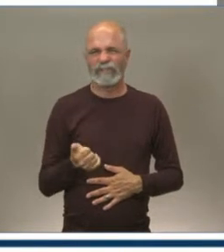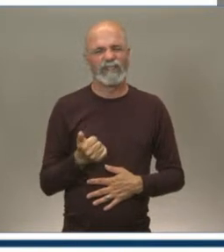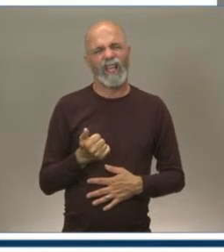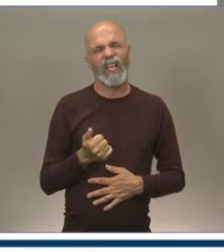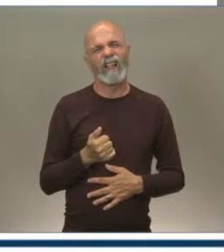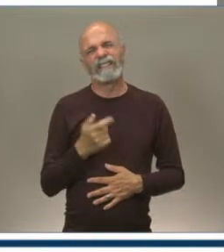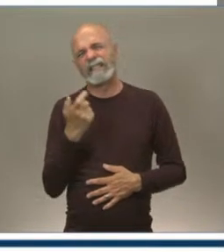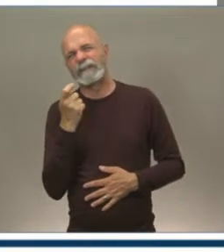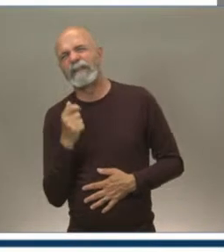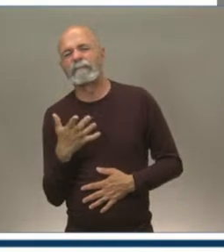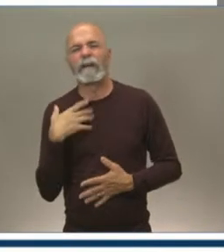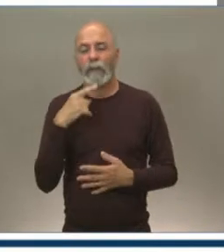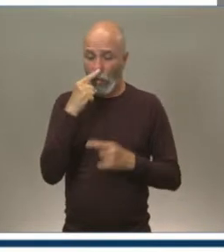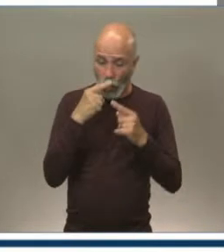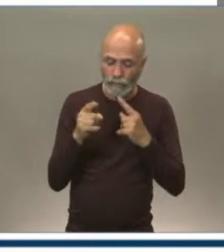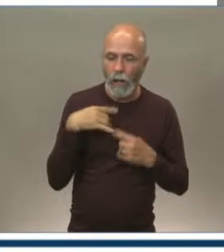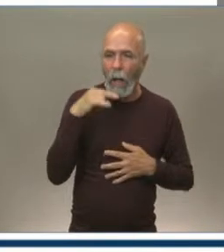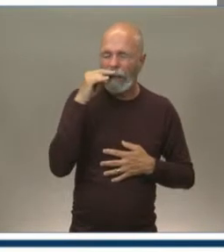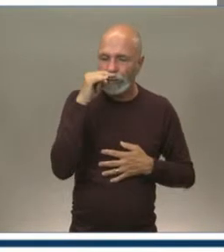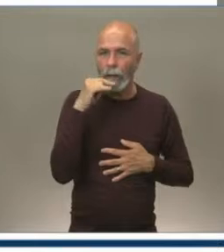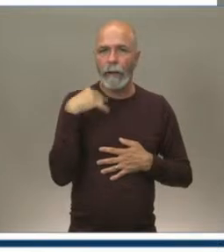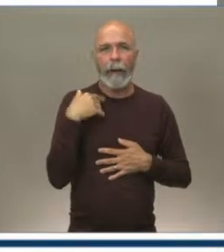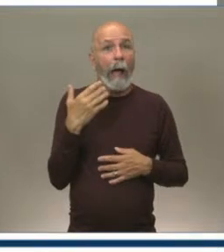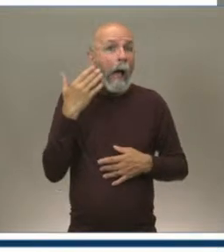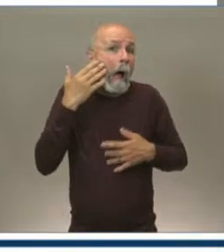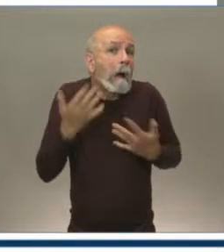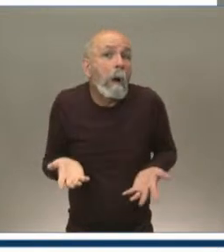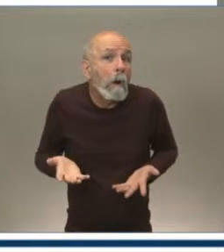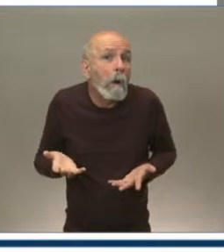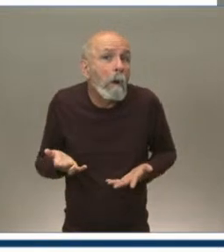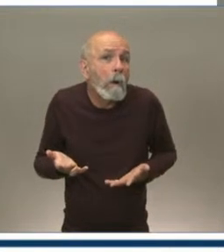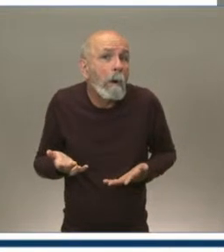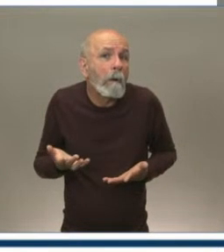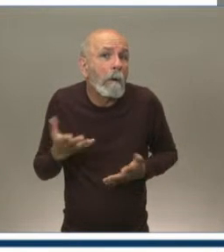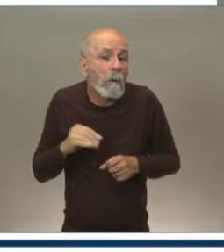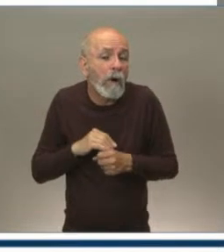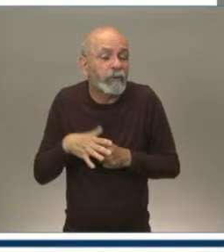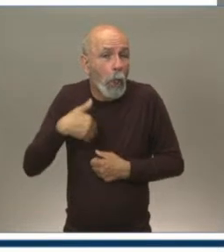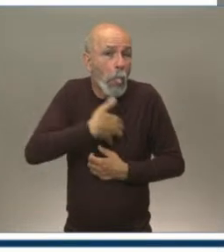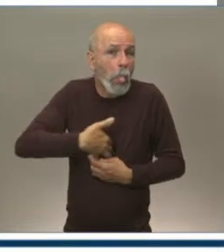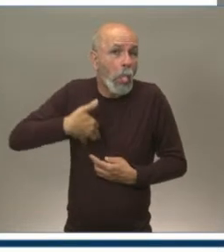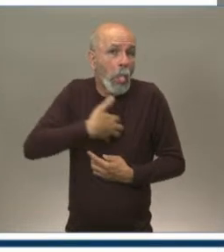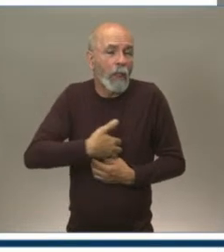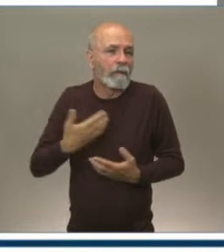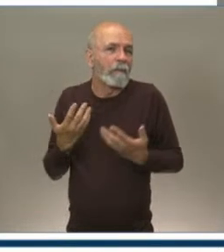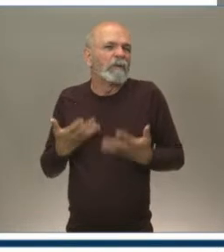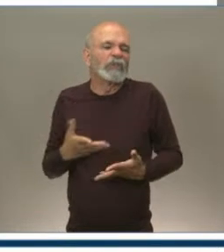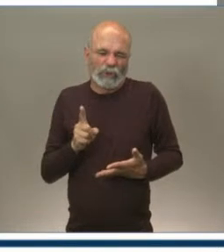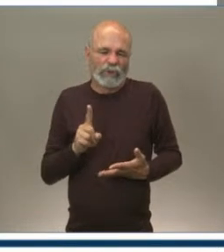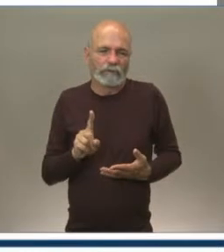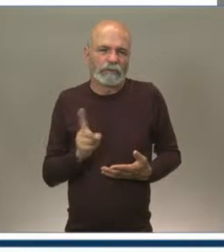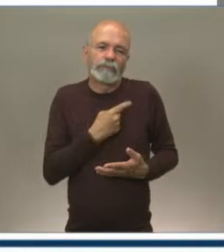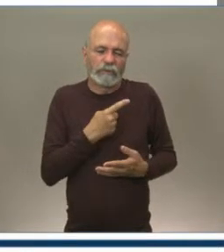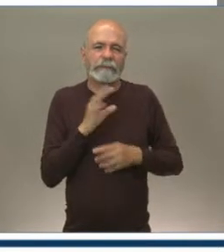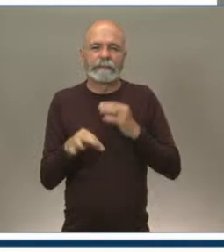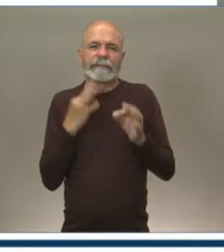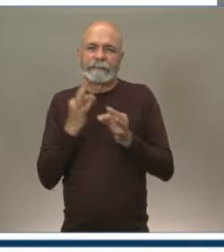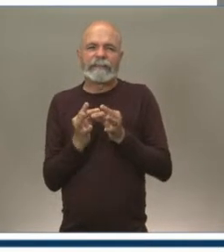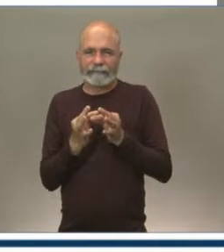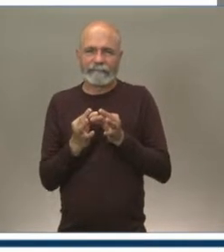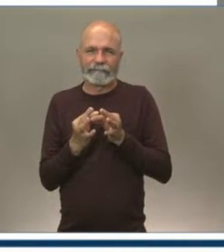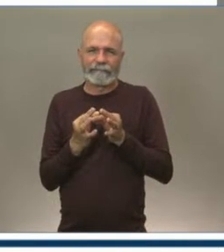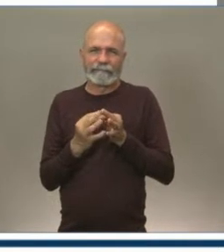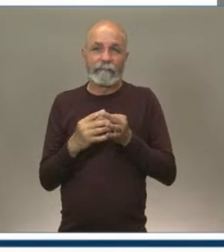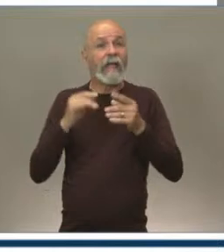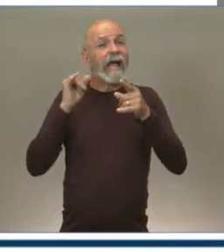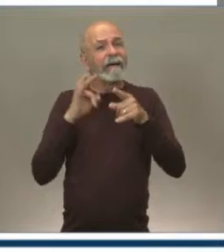COVID. And you absolutely need to book a test immediately at a primary assessment centers. And if you have symptoms, please